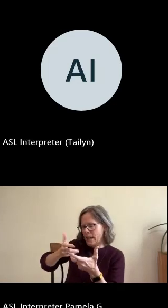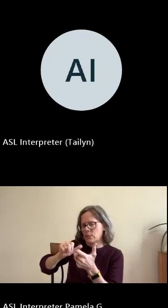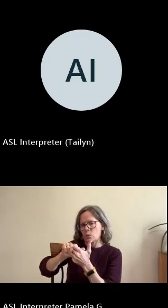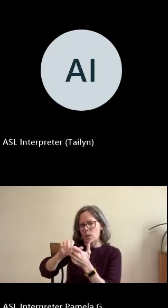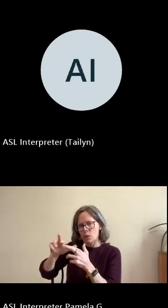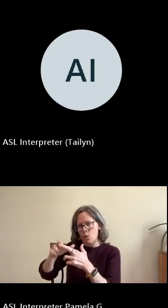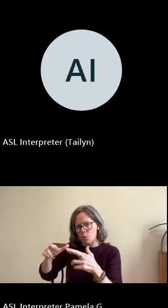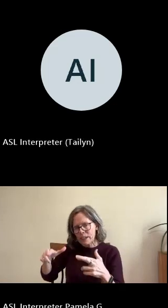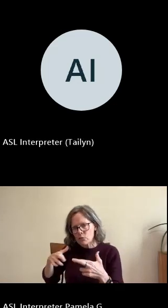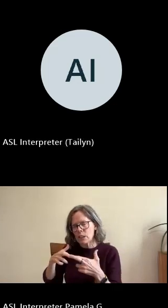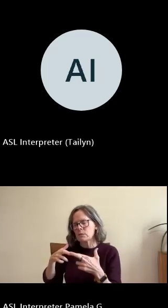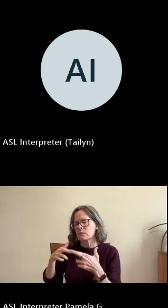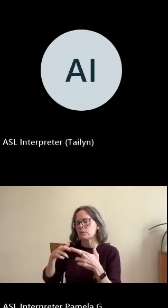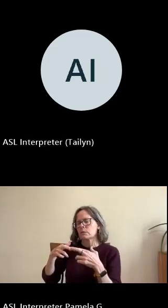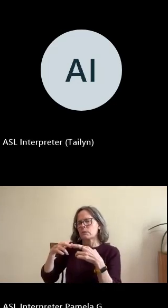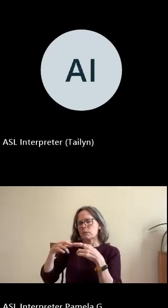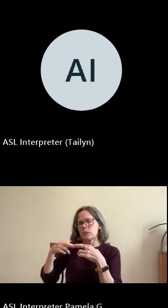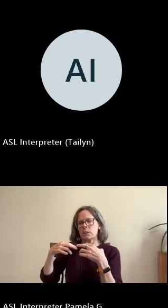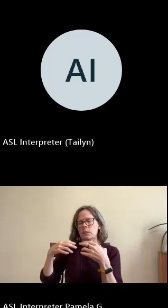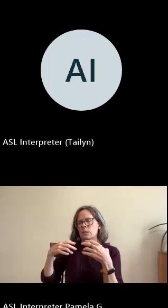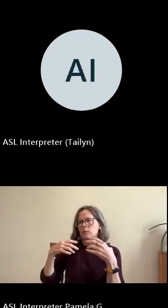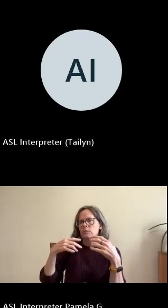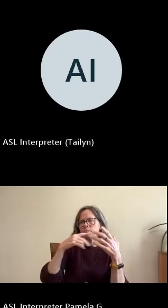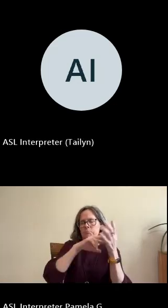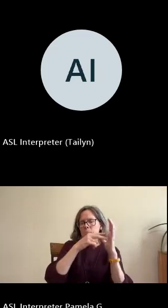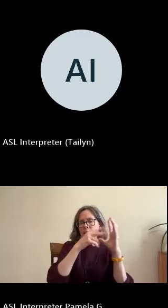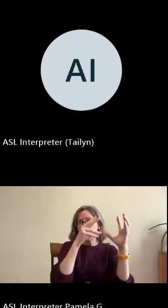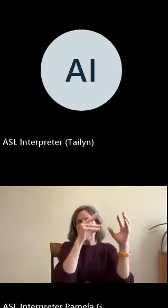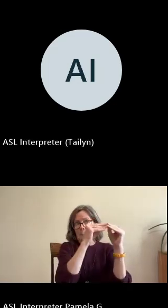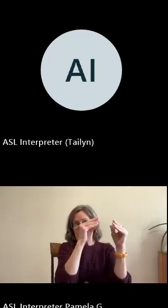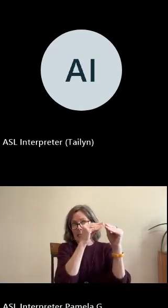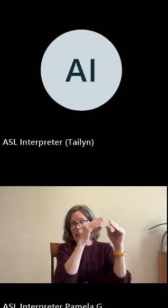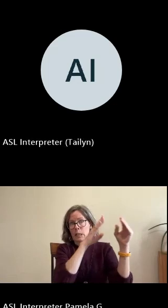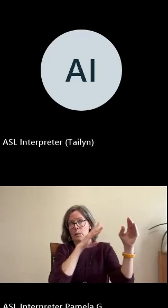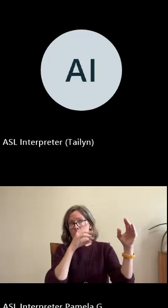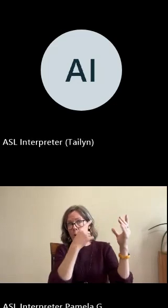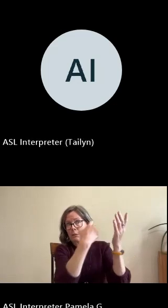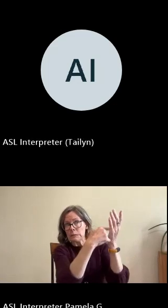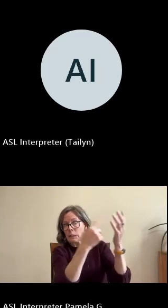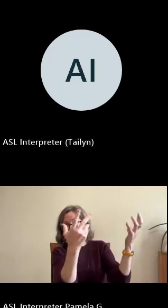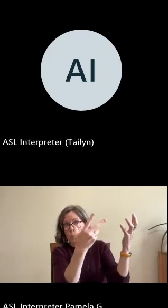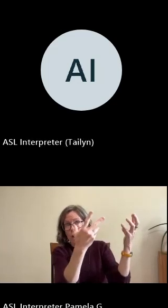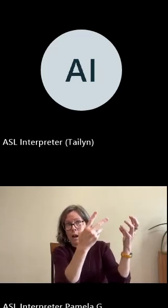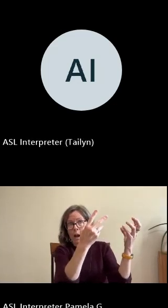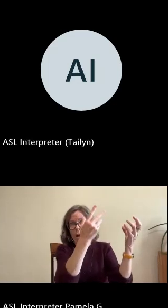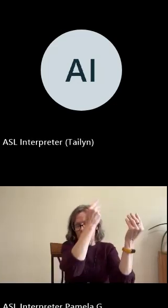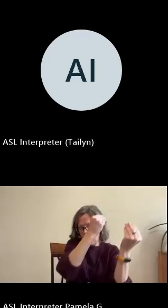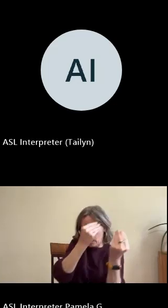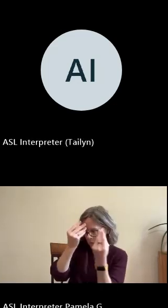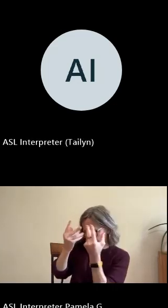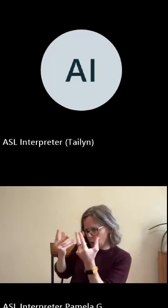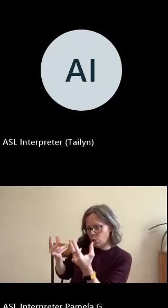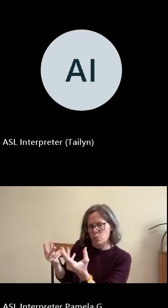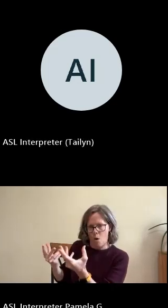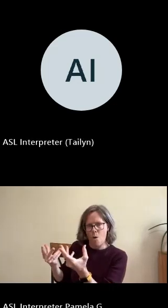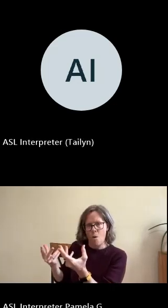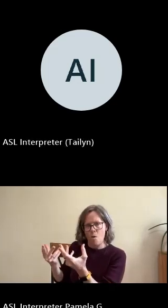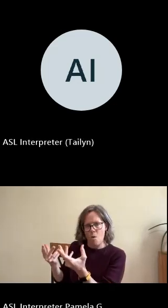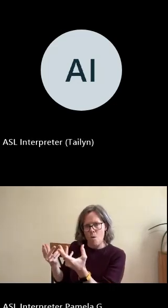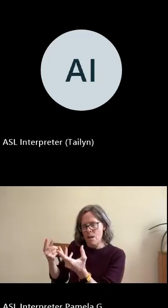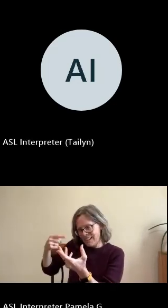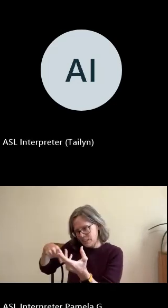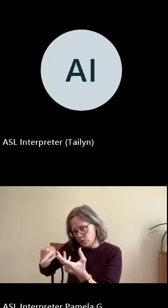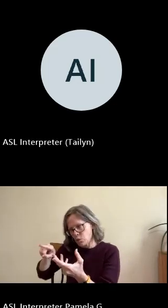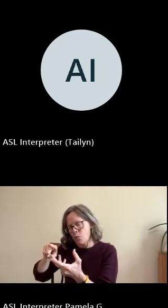bi-directionally. So what did the board discuss, bringing it down, getting feedback from you all, and then taking that information